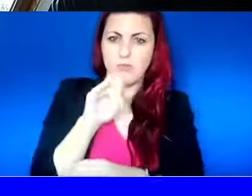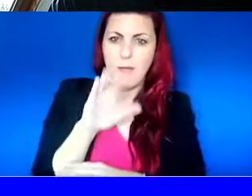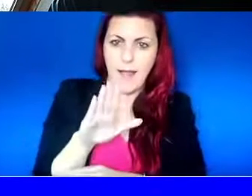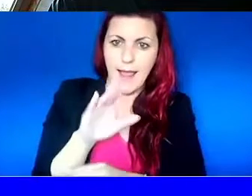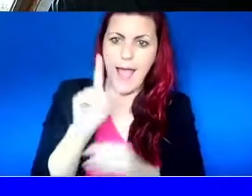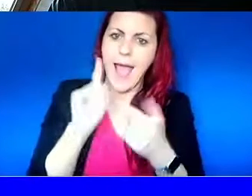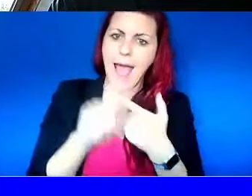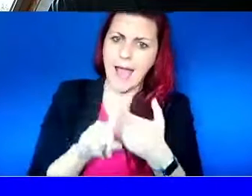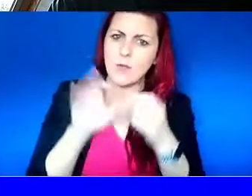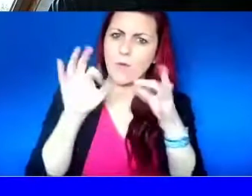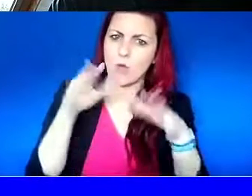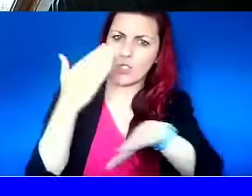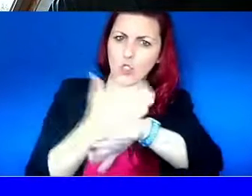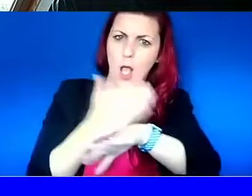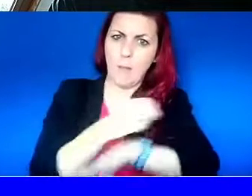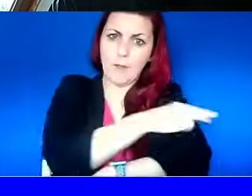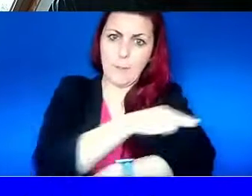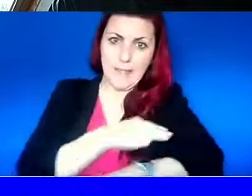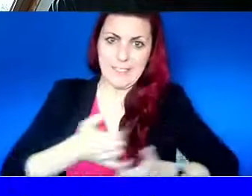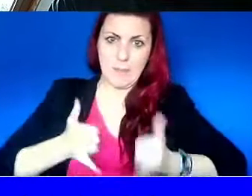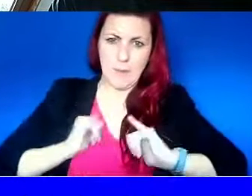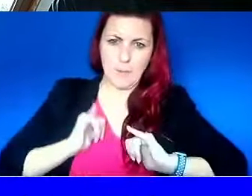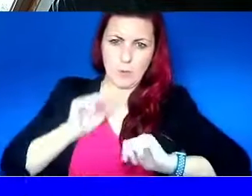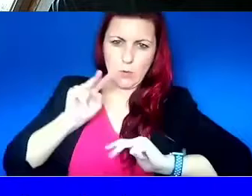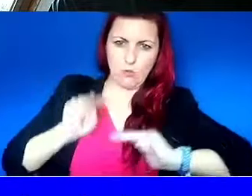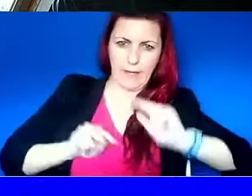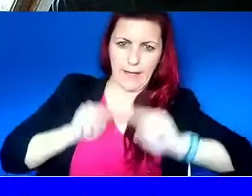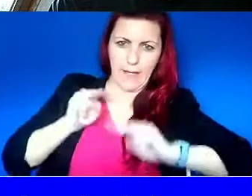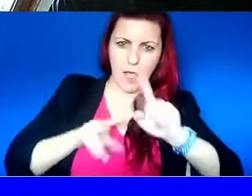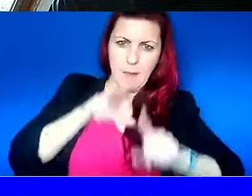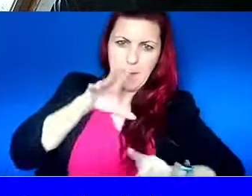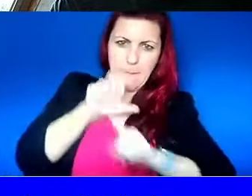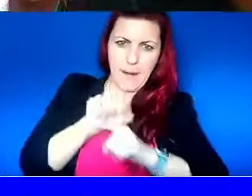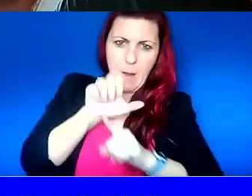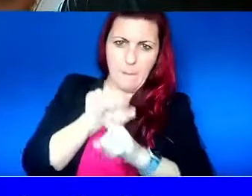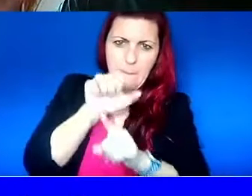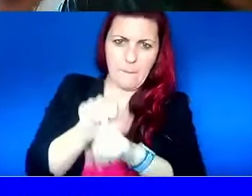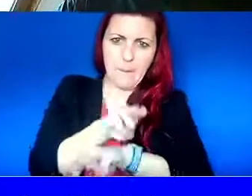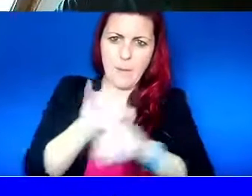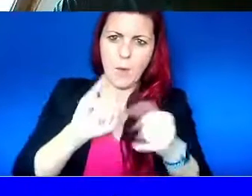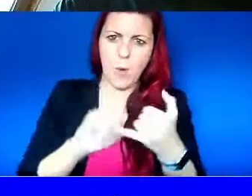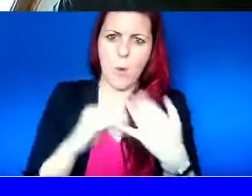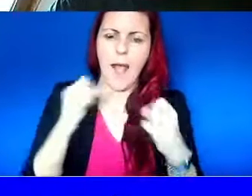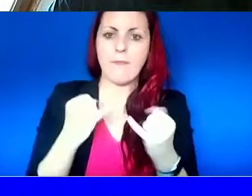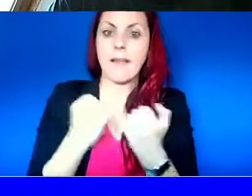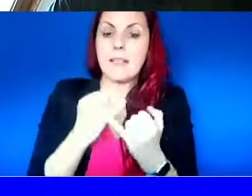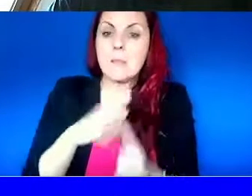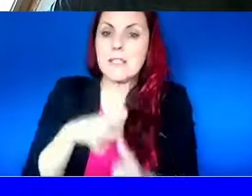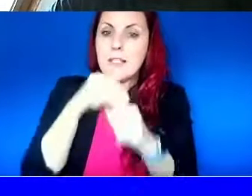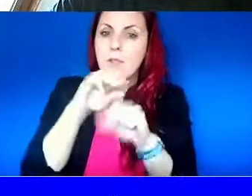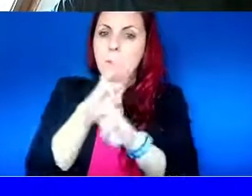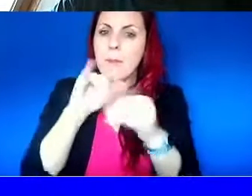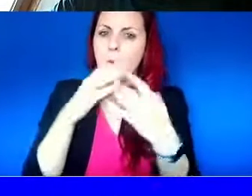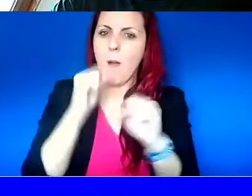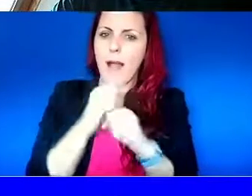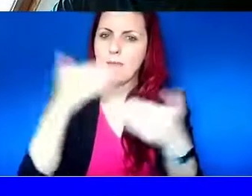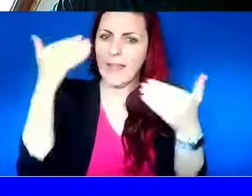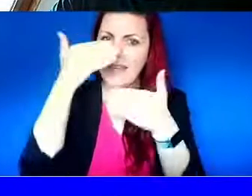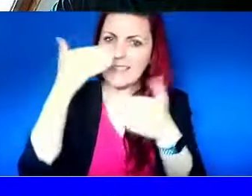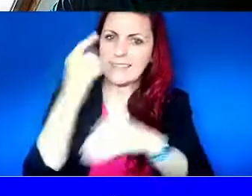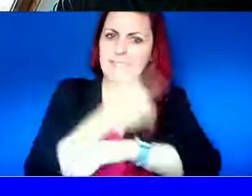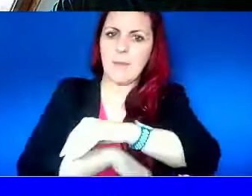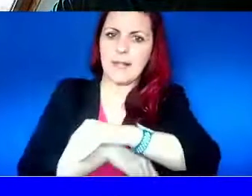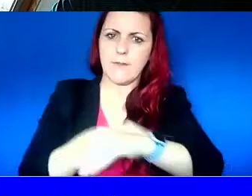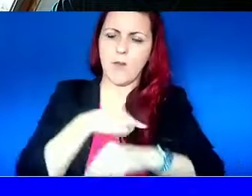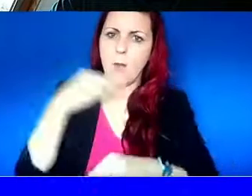job of the police to screen and to try and pick up those people, particularly with the so-called hidden disabilities,